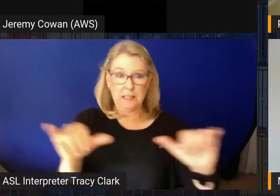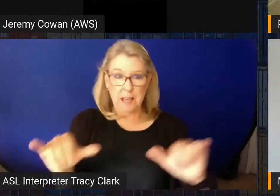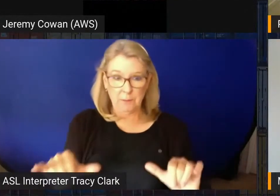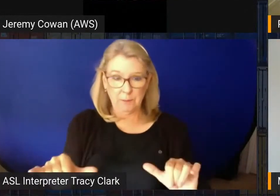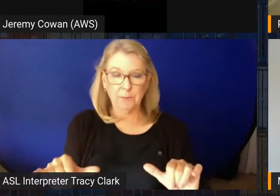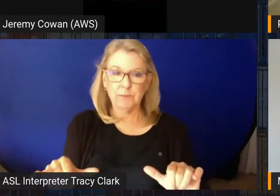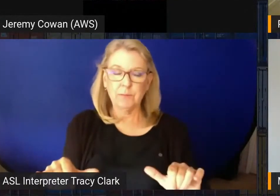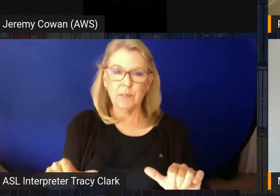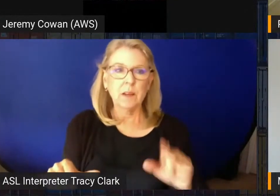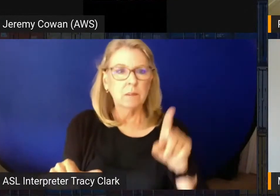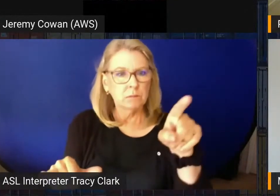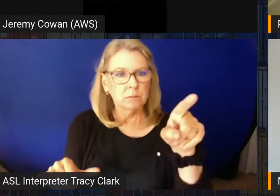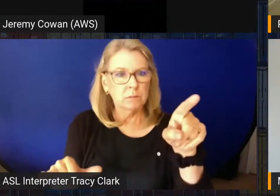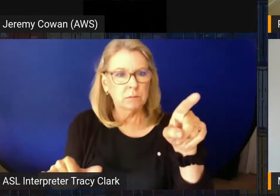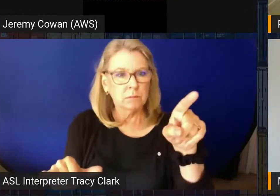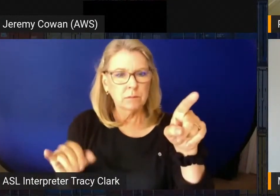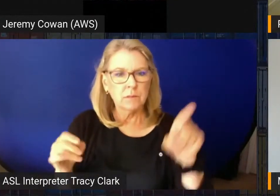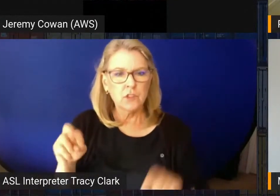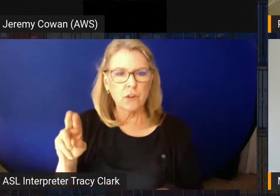thoughts?